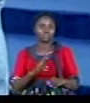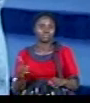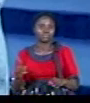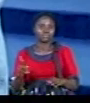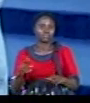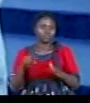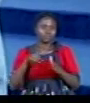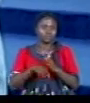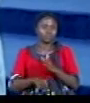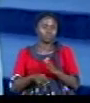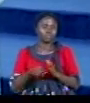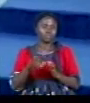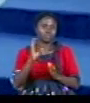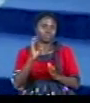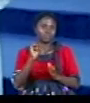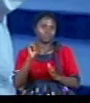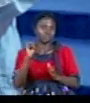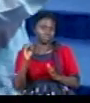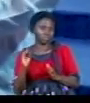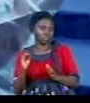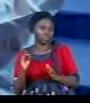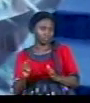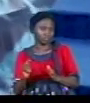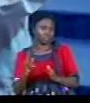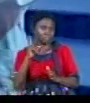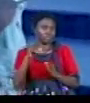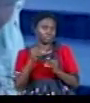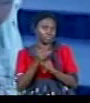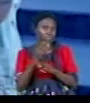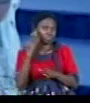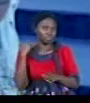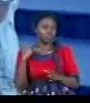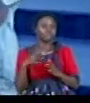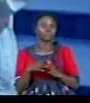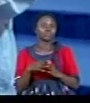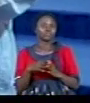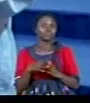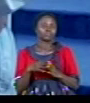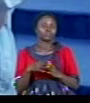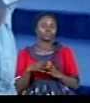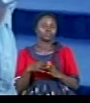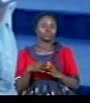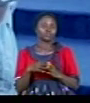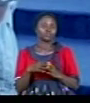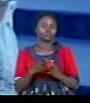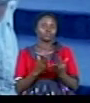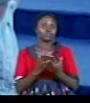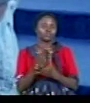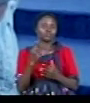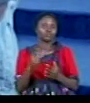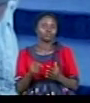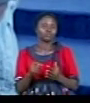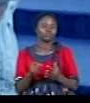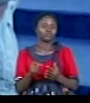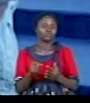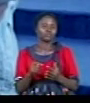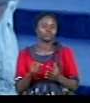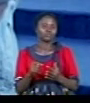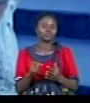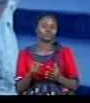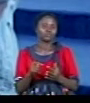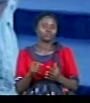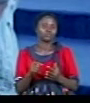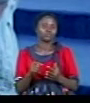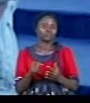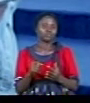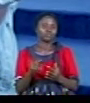traffic accident. During the November edition of the Global Crusade, showers of blessings,